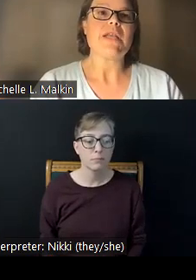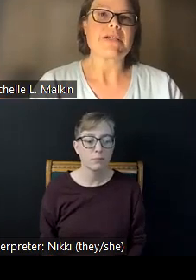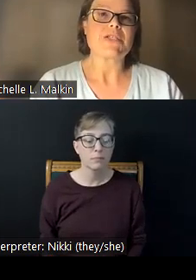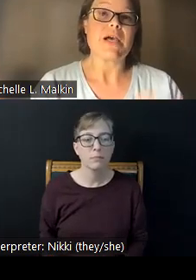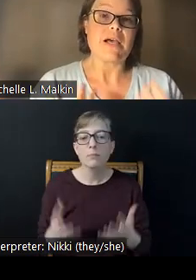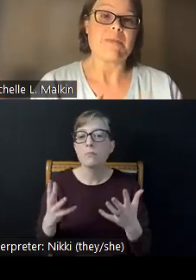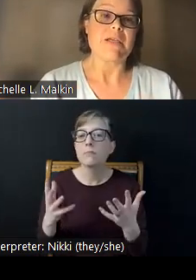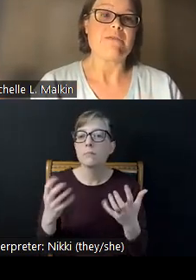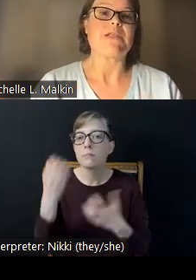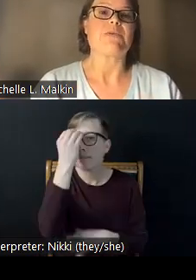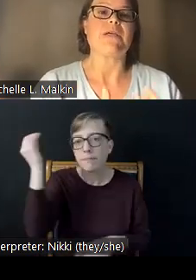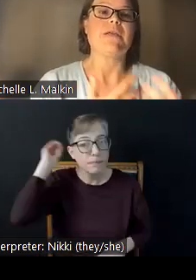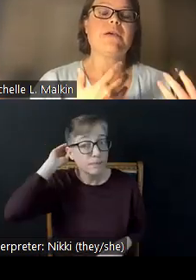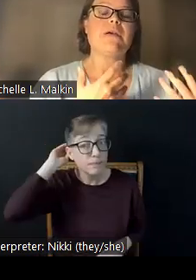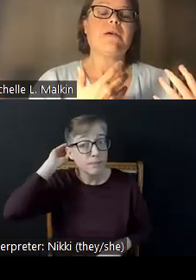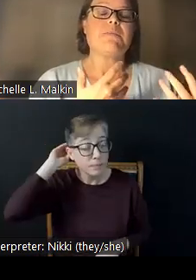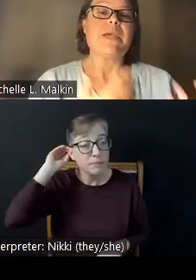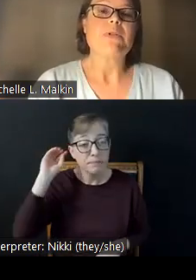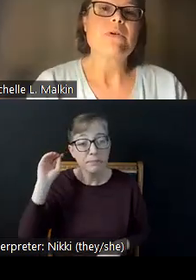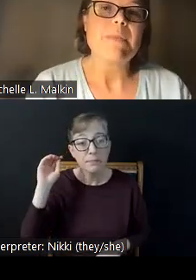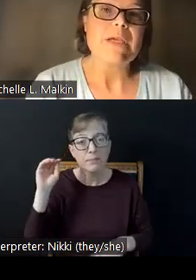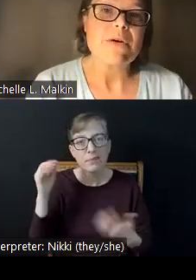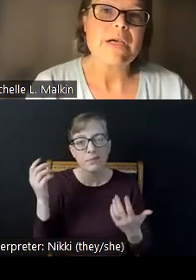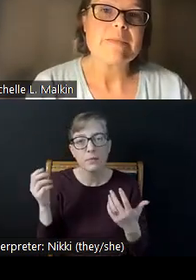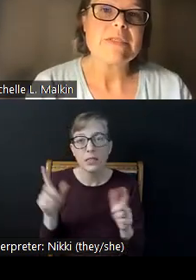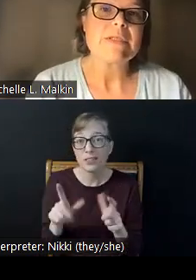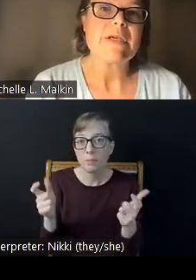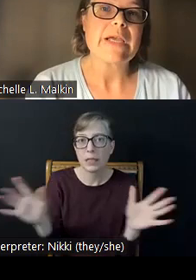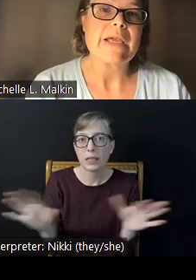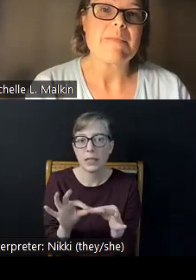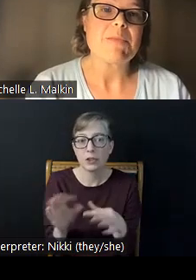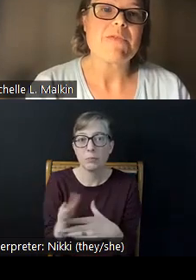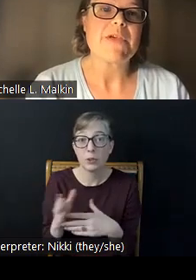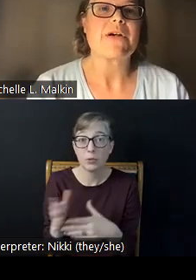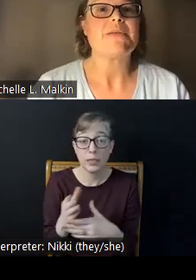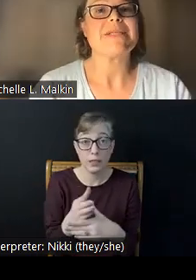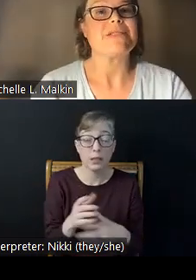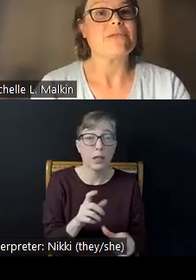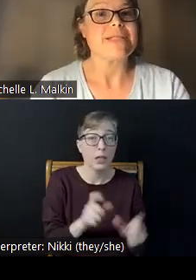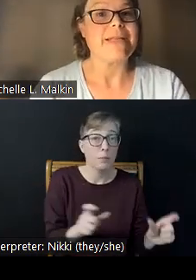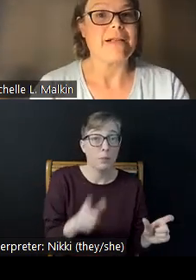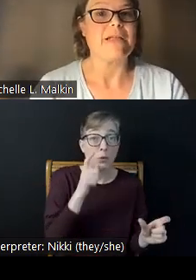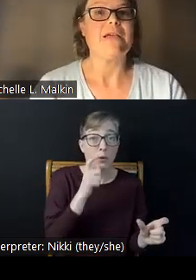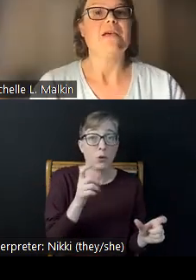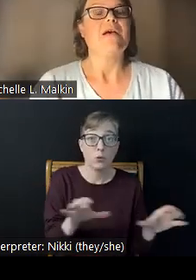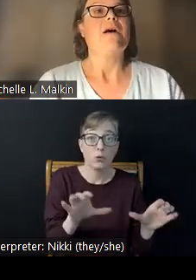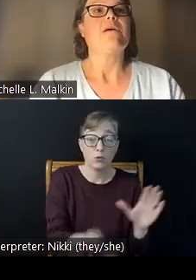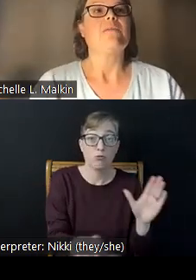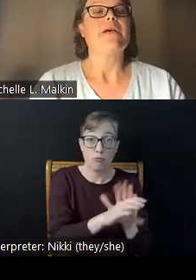huge connection, I believe, between people who commit crimes, gambling motivated crimes, and